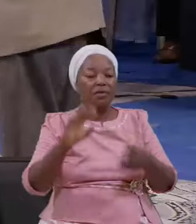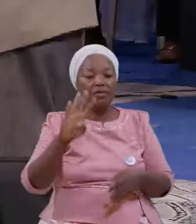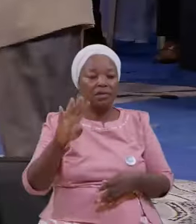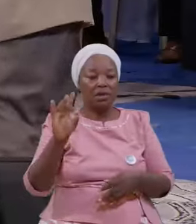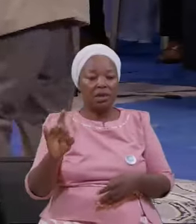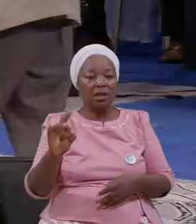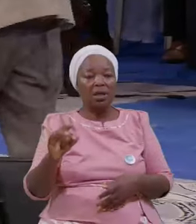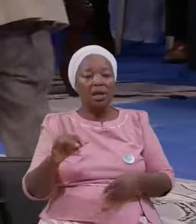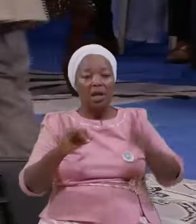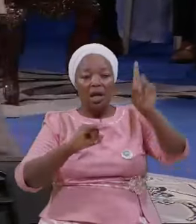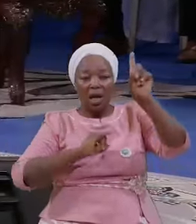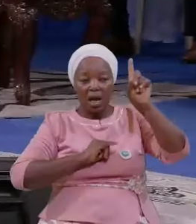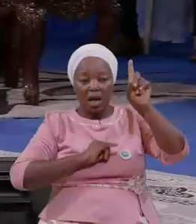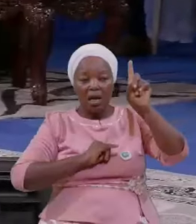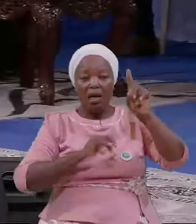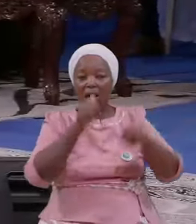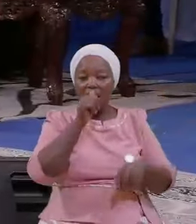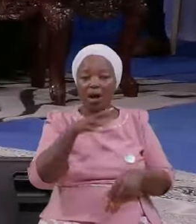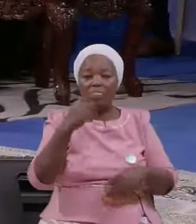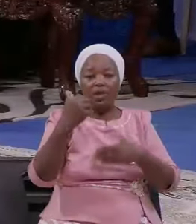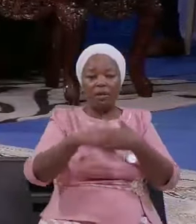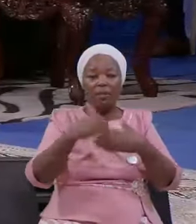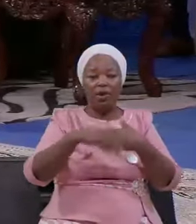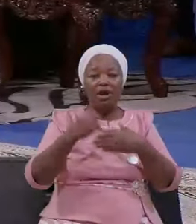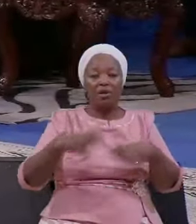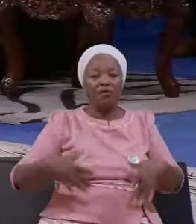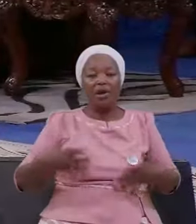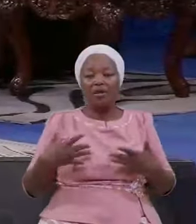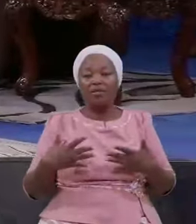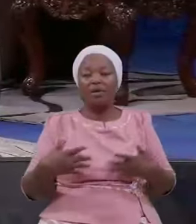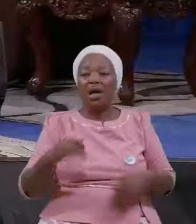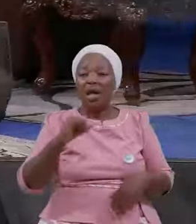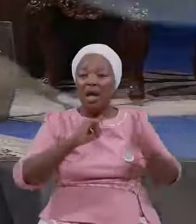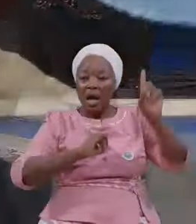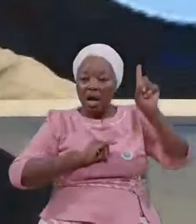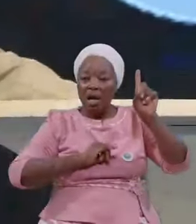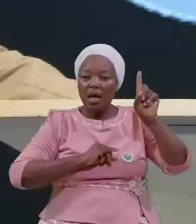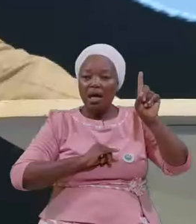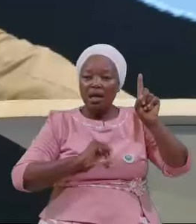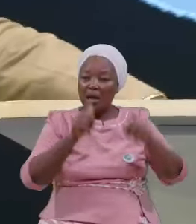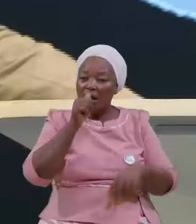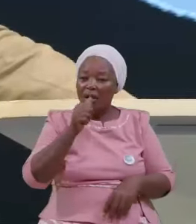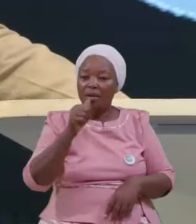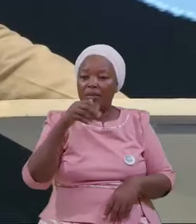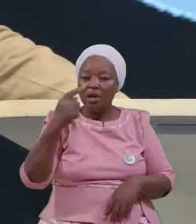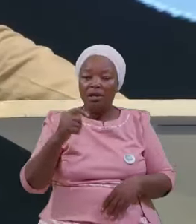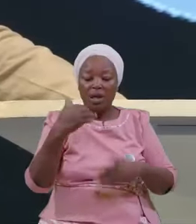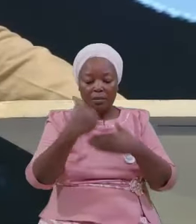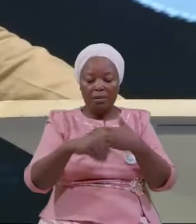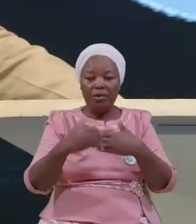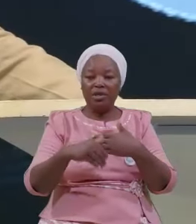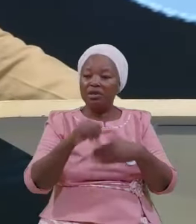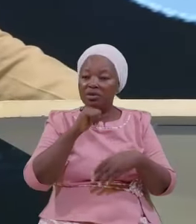am the bread of life. I am the bread, not of death,